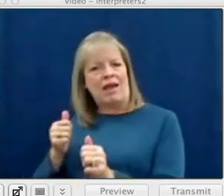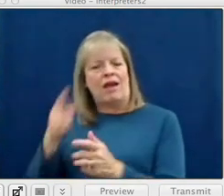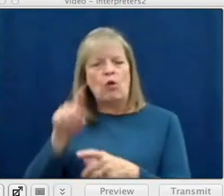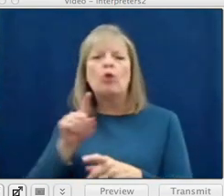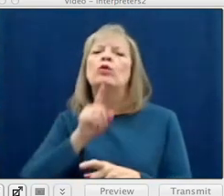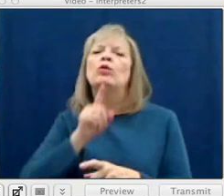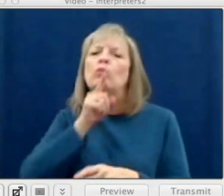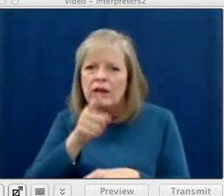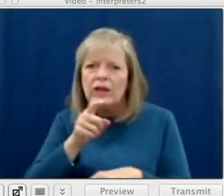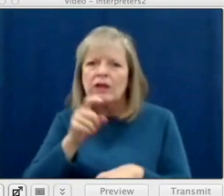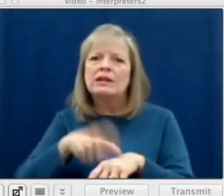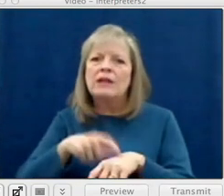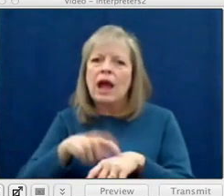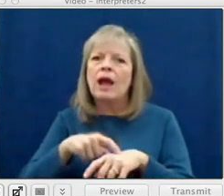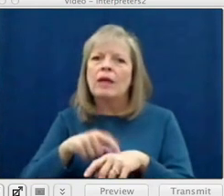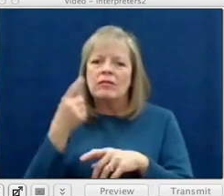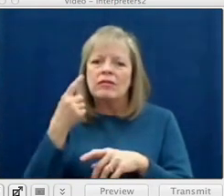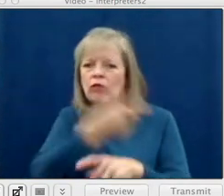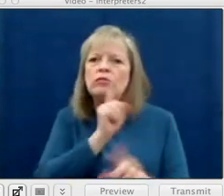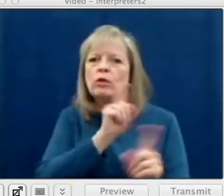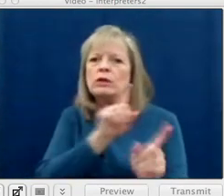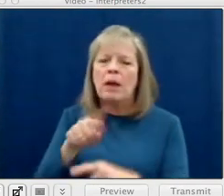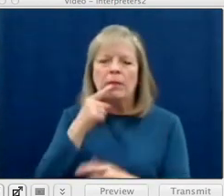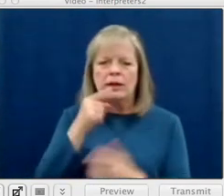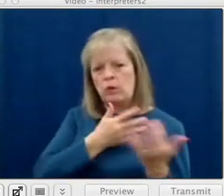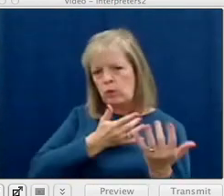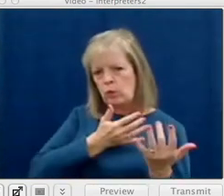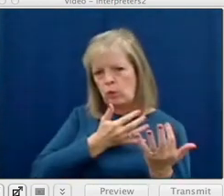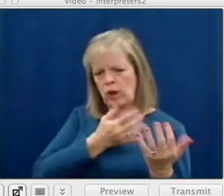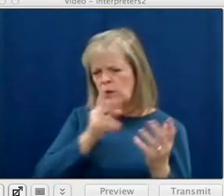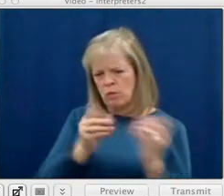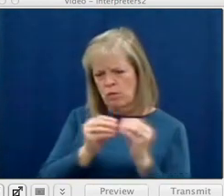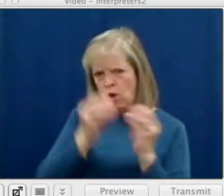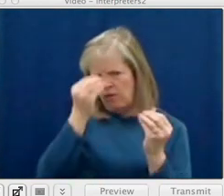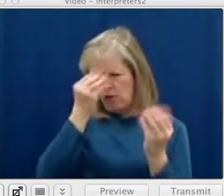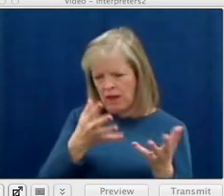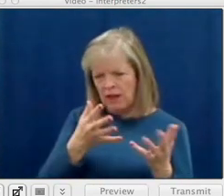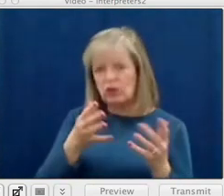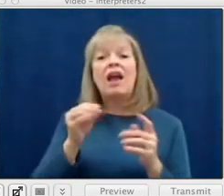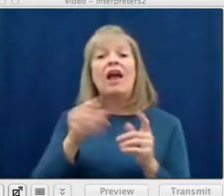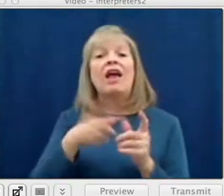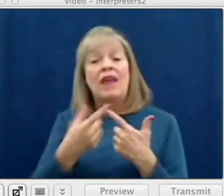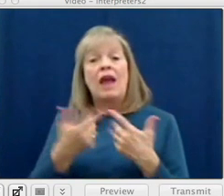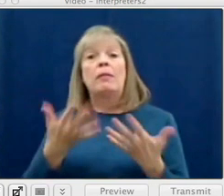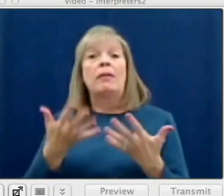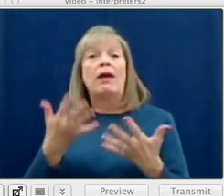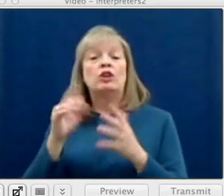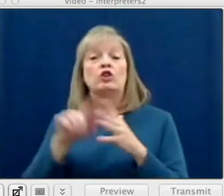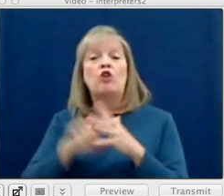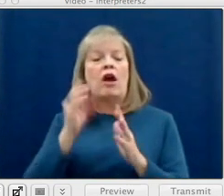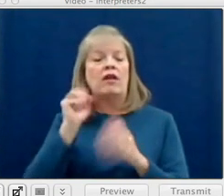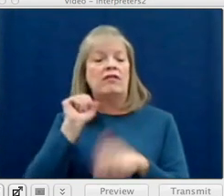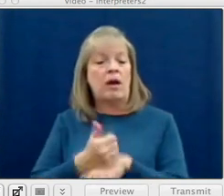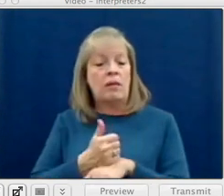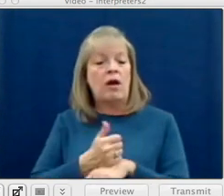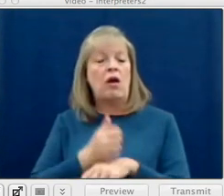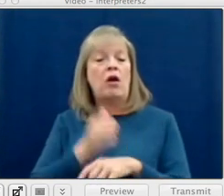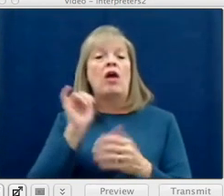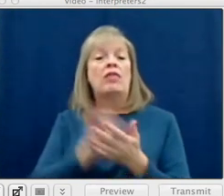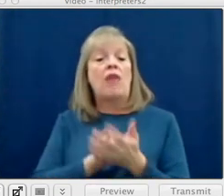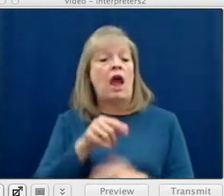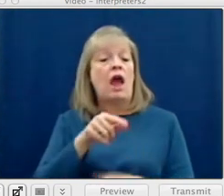more information. And a precedent is established for the rules of the engagement of the interpreter. So perhaps the deaf student thinks that signing with one hand